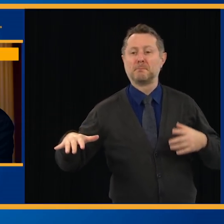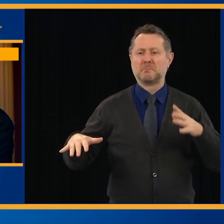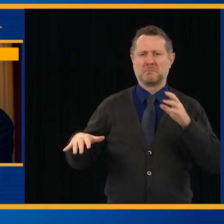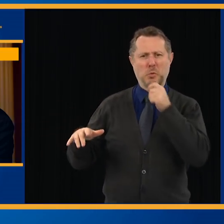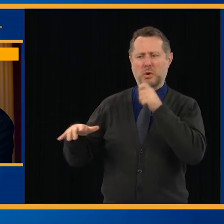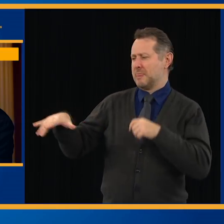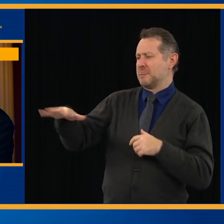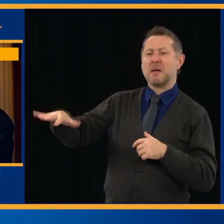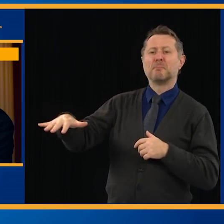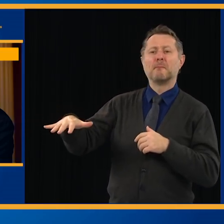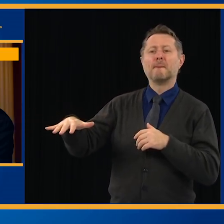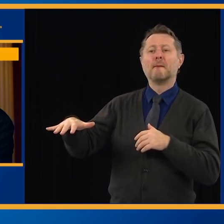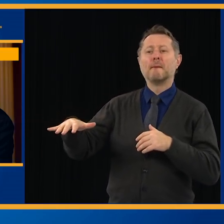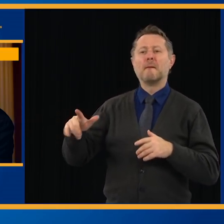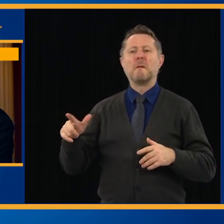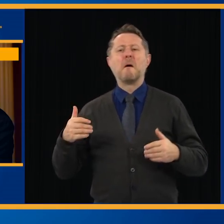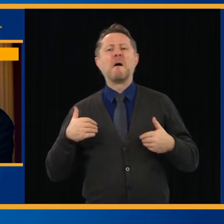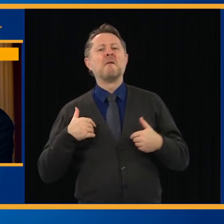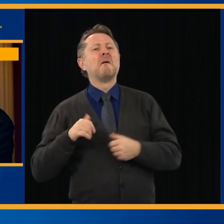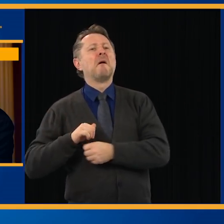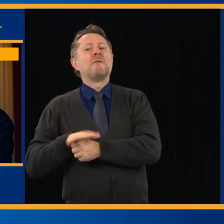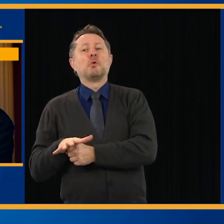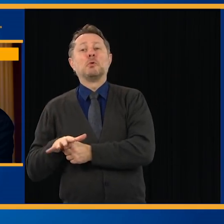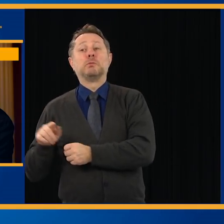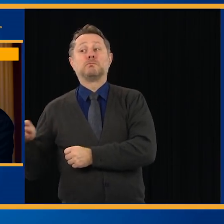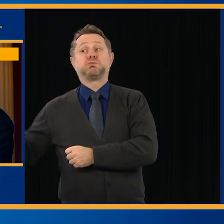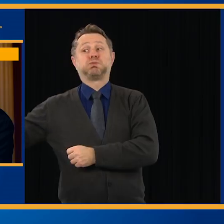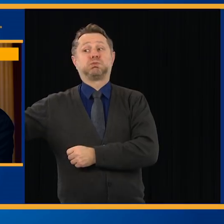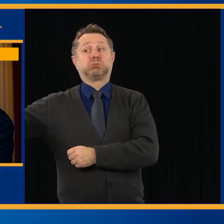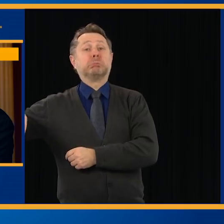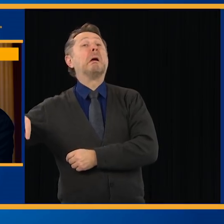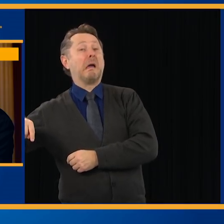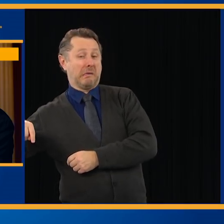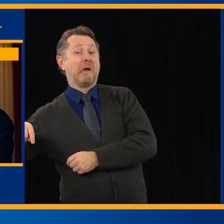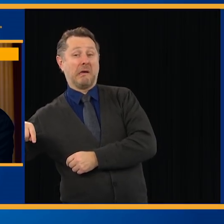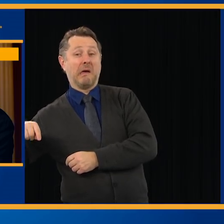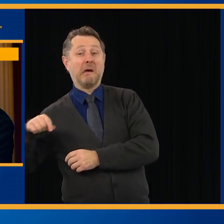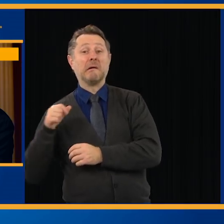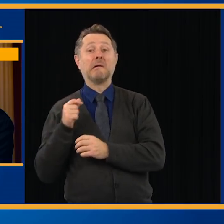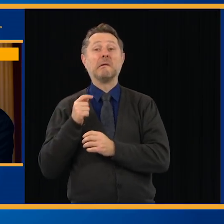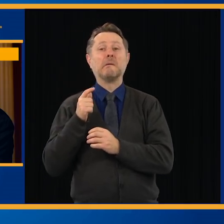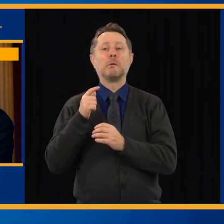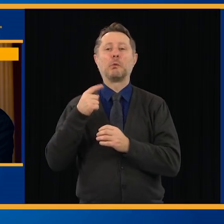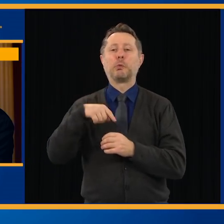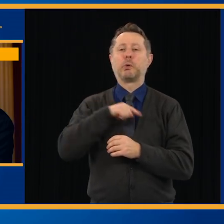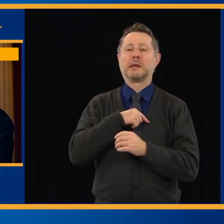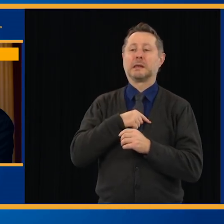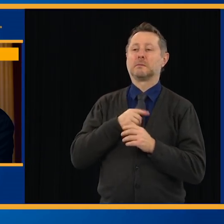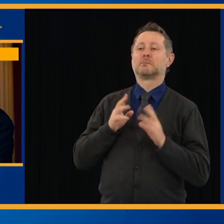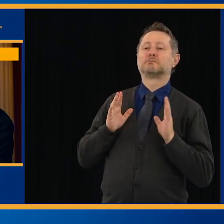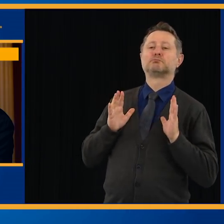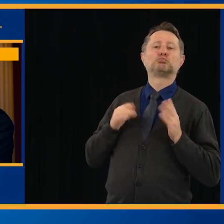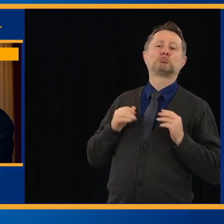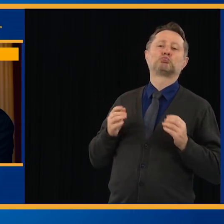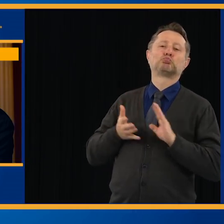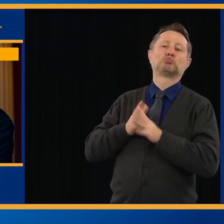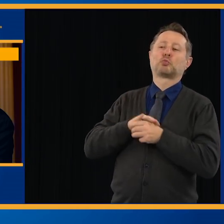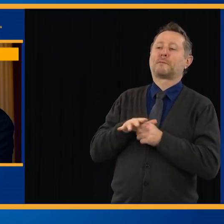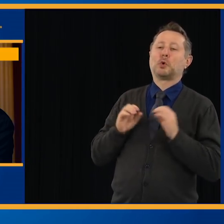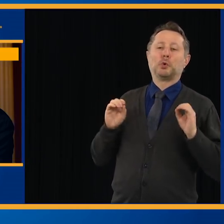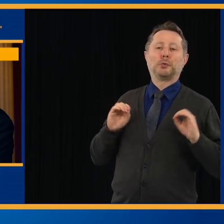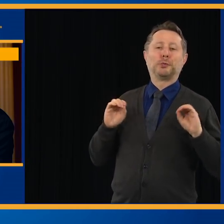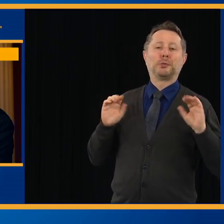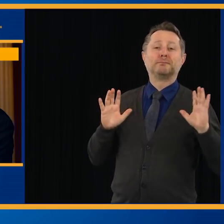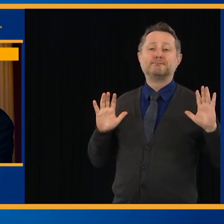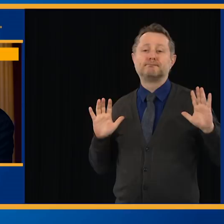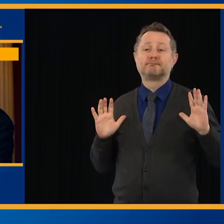had coronavirus. They are the ones who had the coronavirus. We, without the virus, are supposed